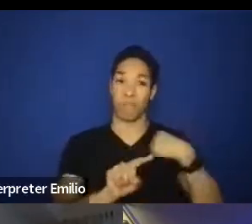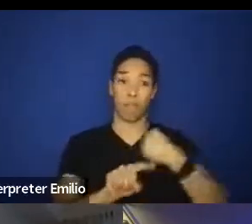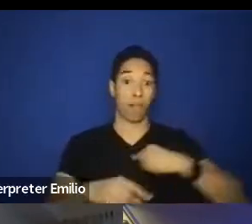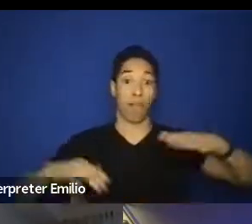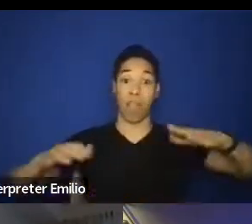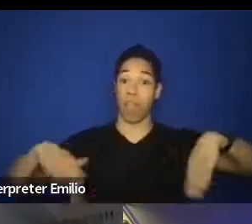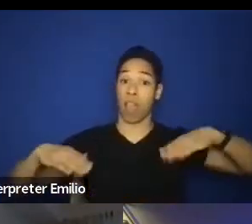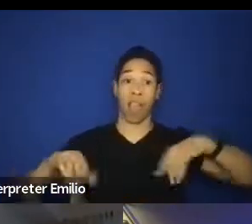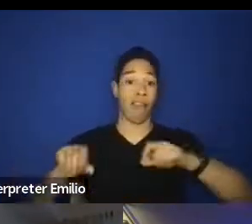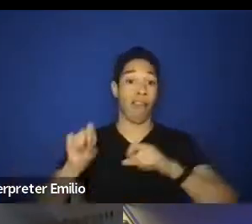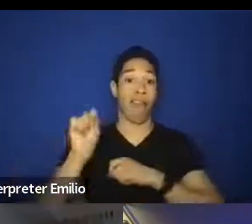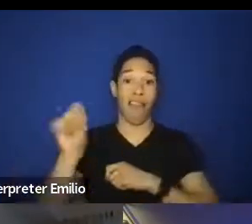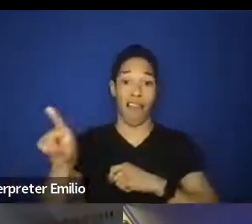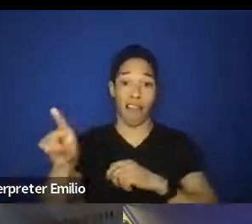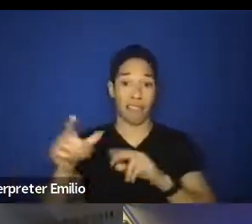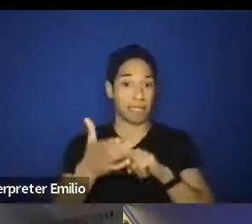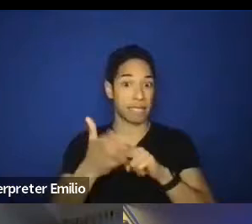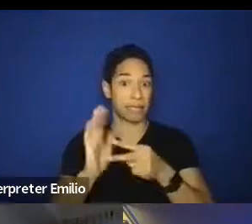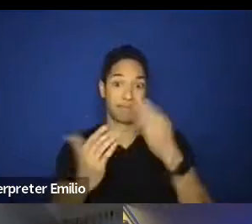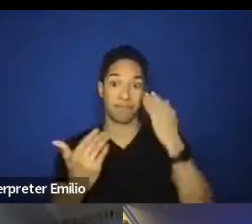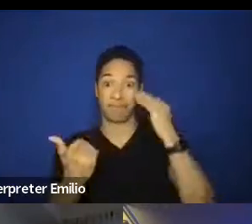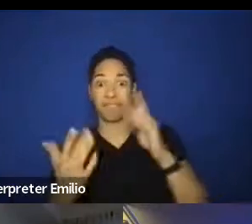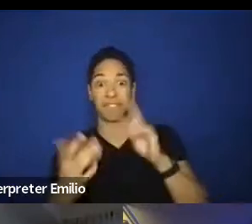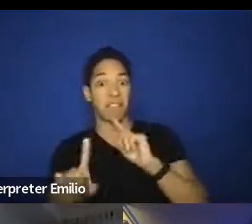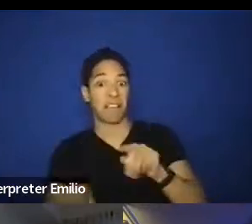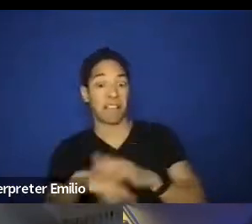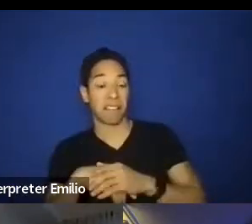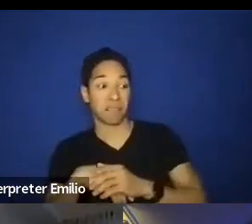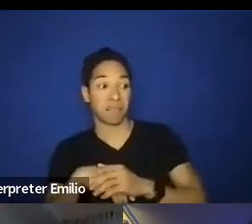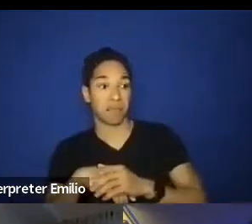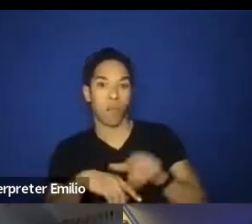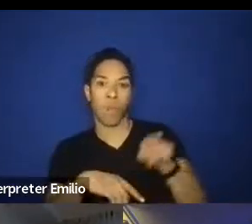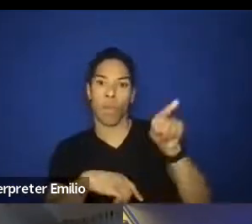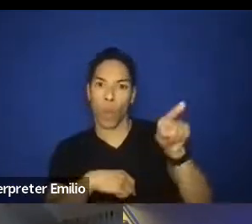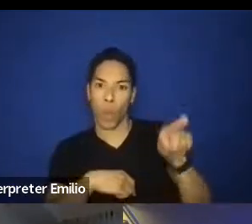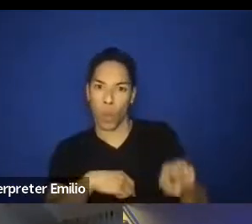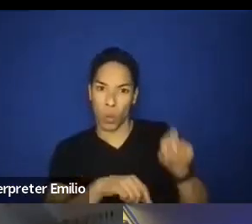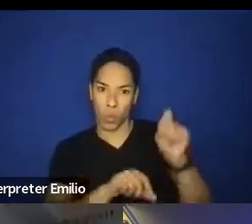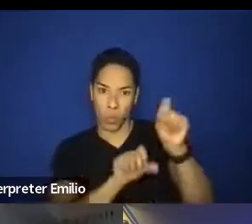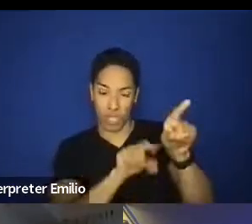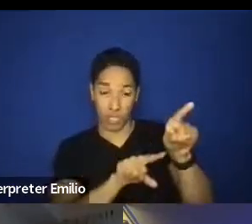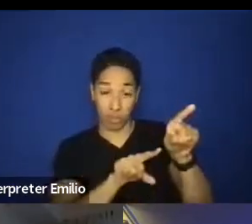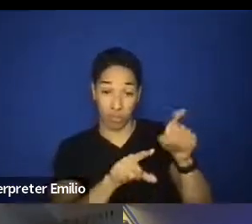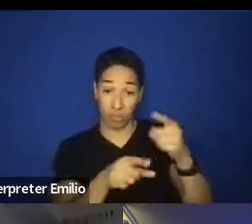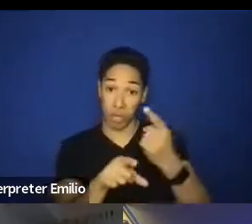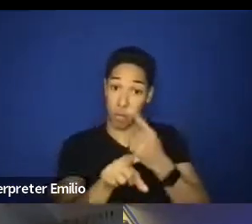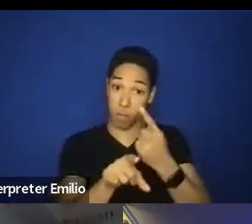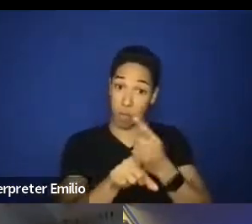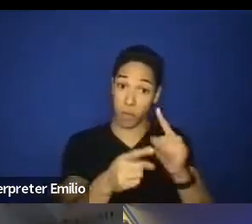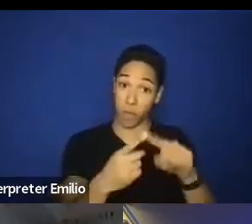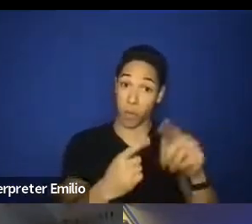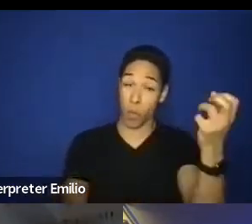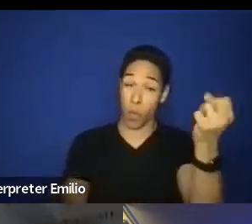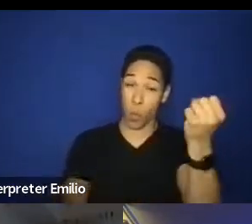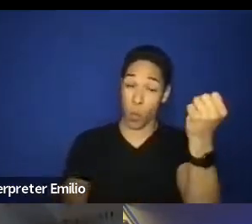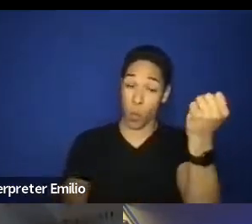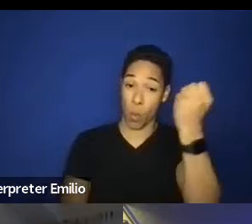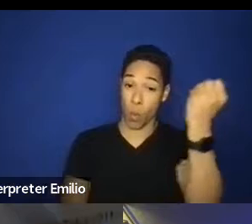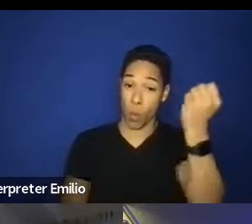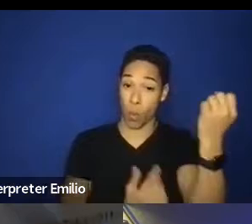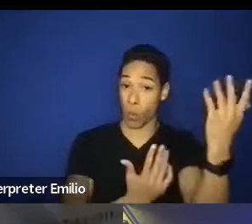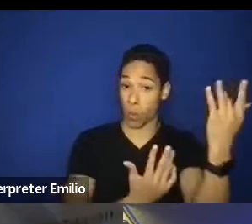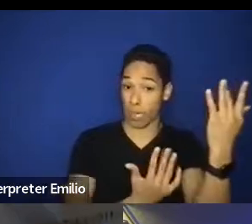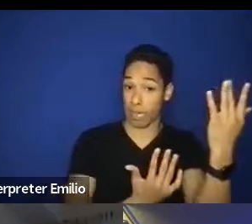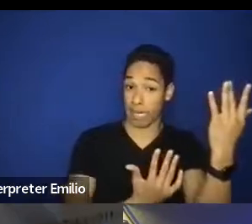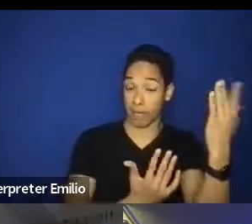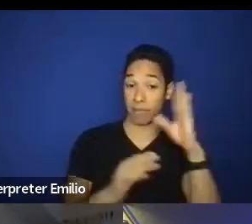answer to. Is that, can those questions wait? And can you focus on the talent